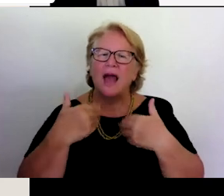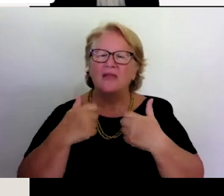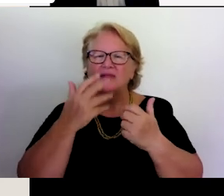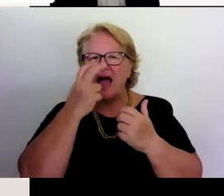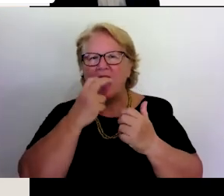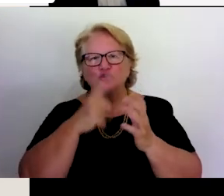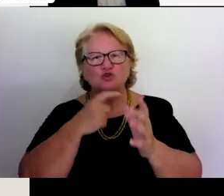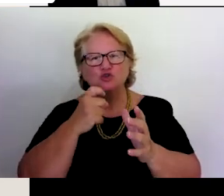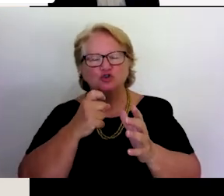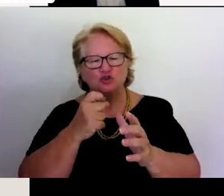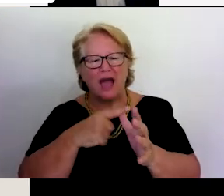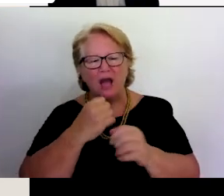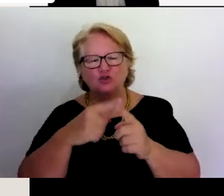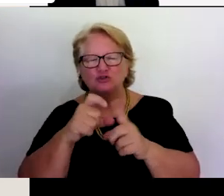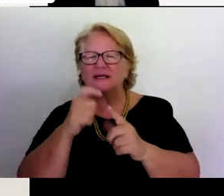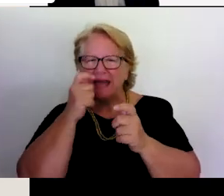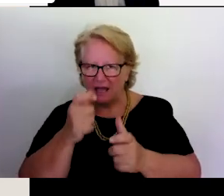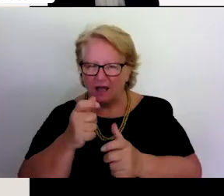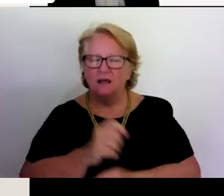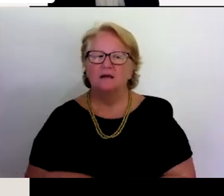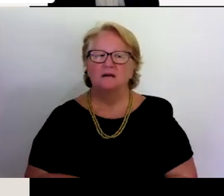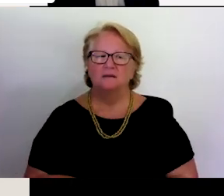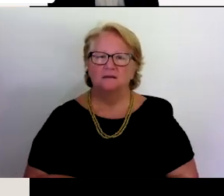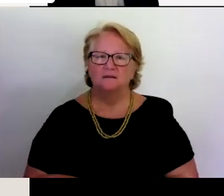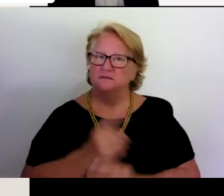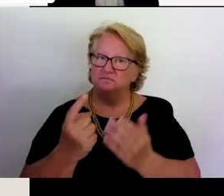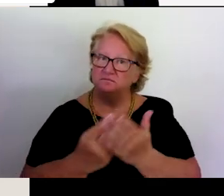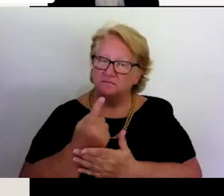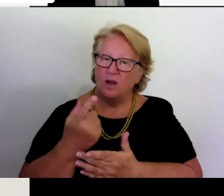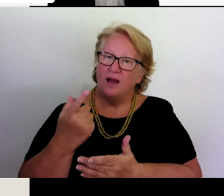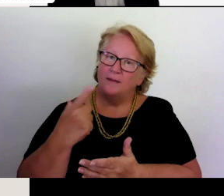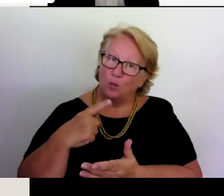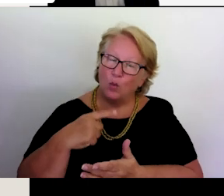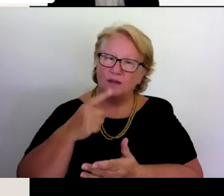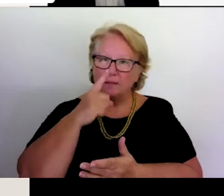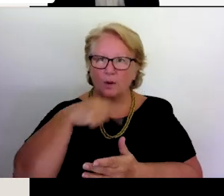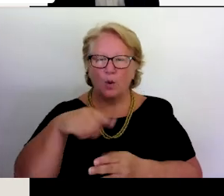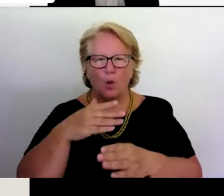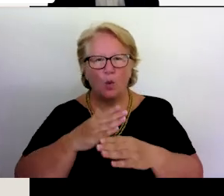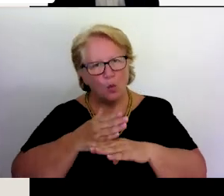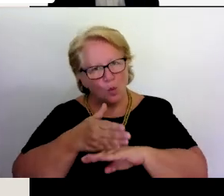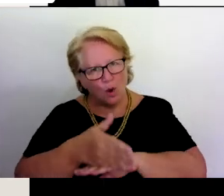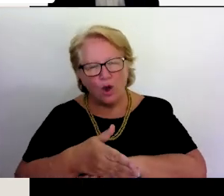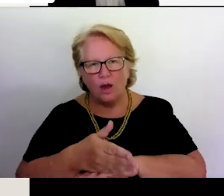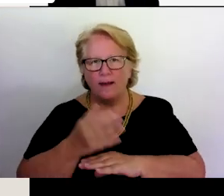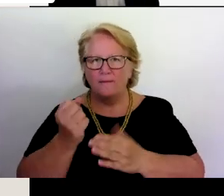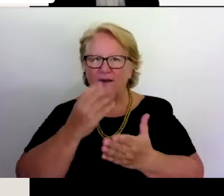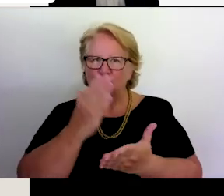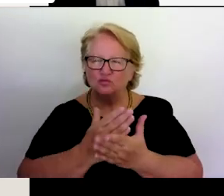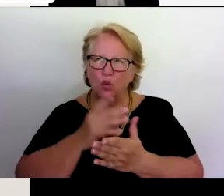It comes about because everyone has worked hard to make sure that our